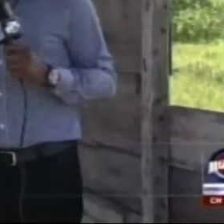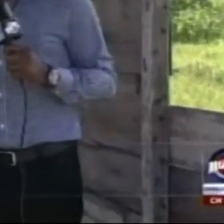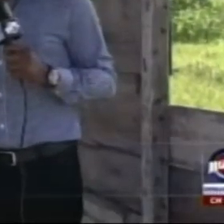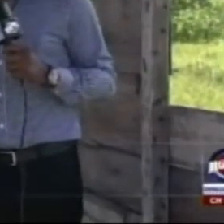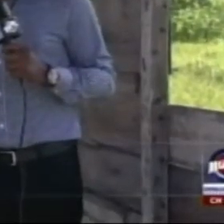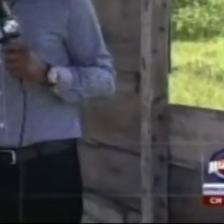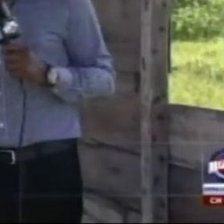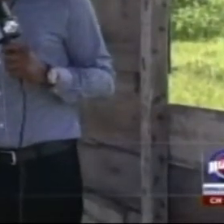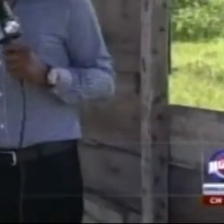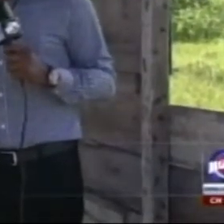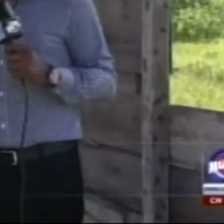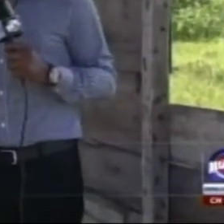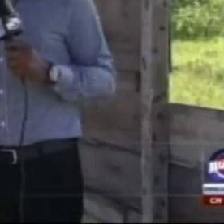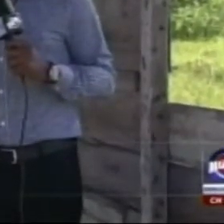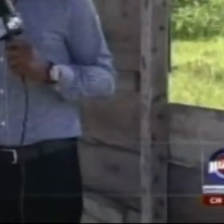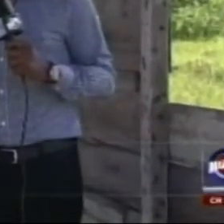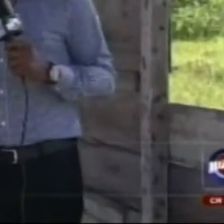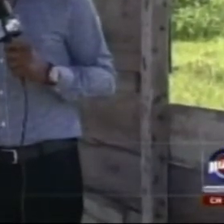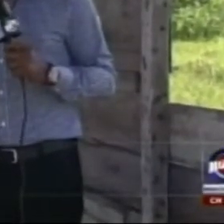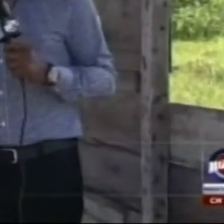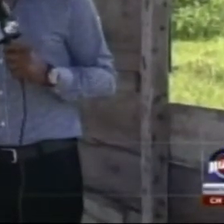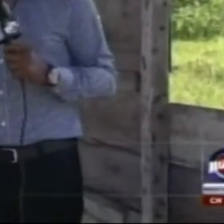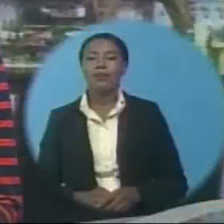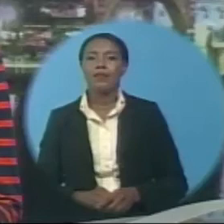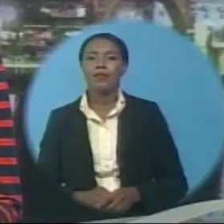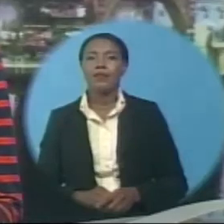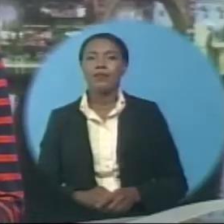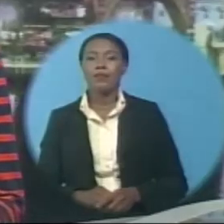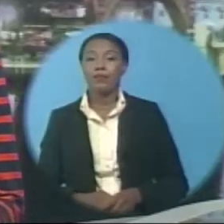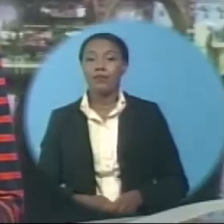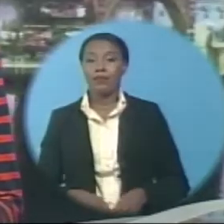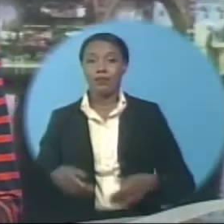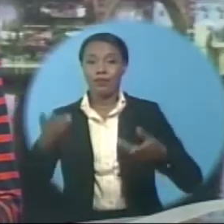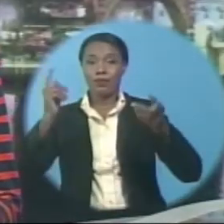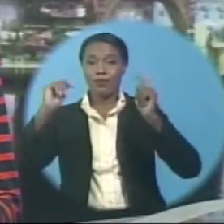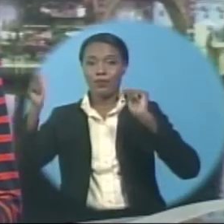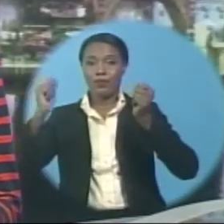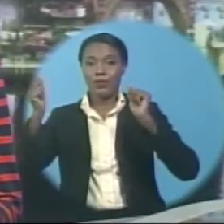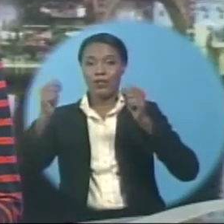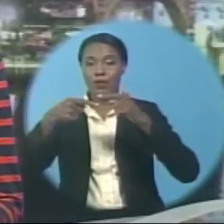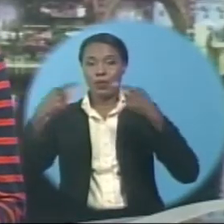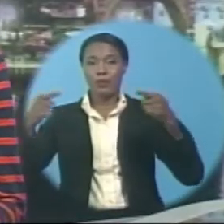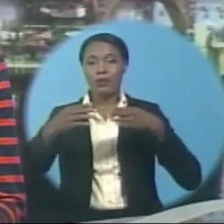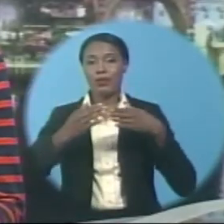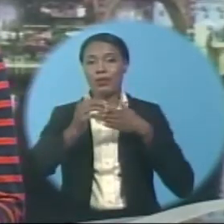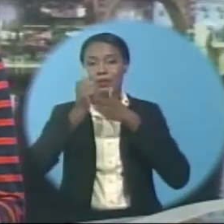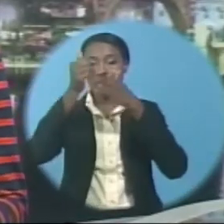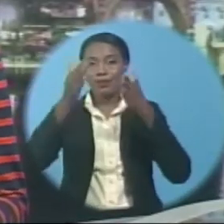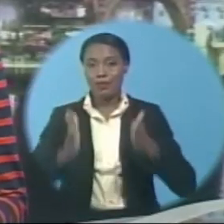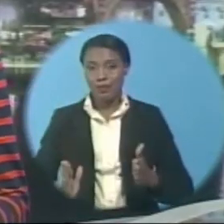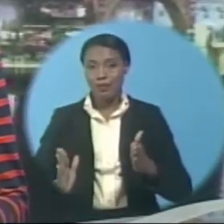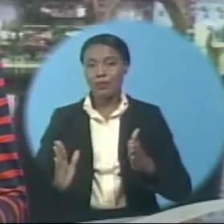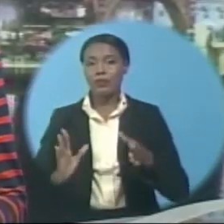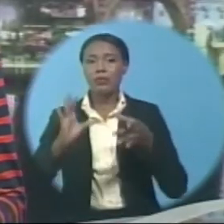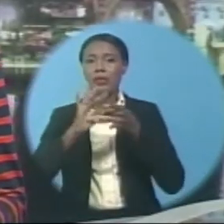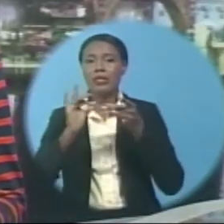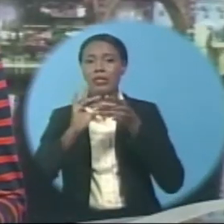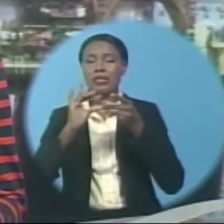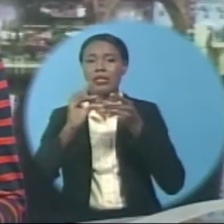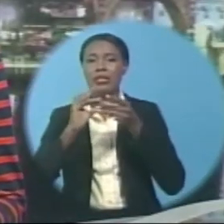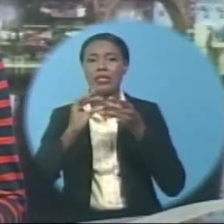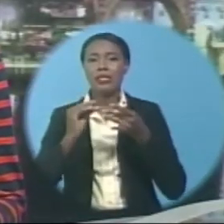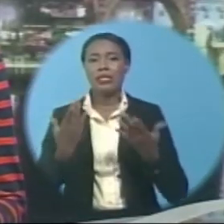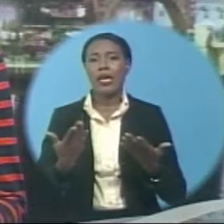of Desmond James the moment he escaped. In Trinidad, opposition leader Kamla Persad-Bissessar says